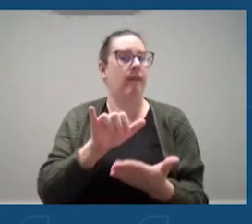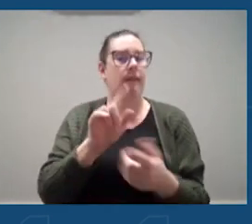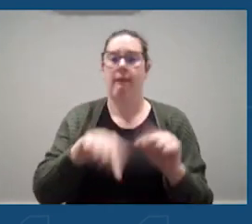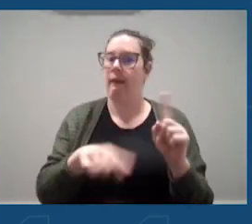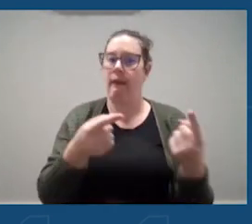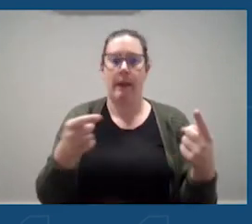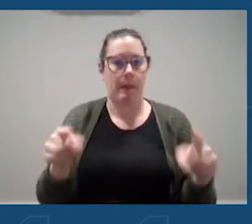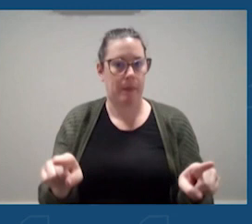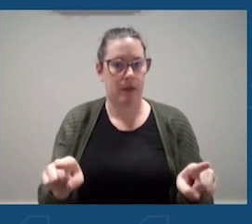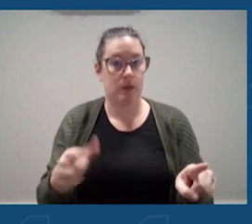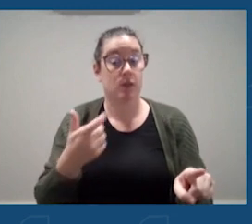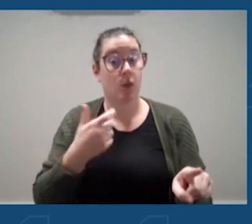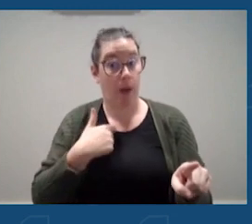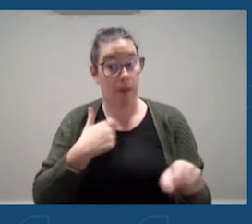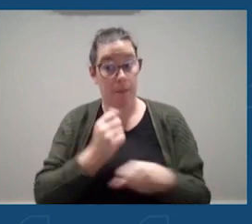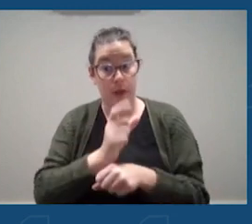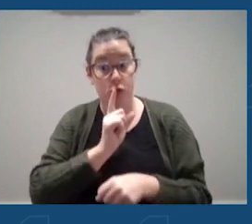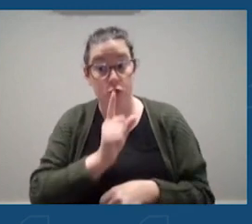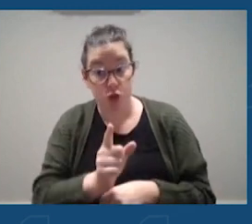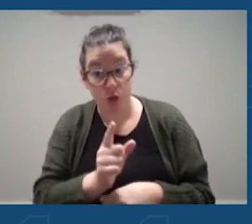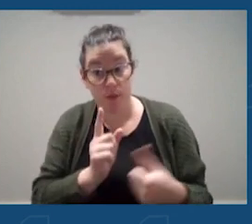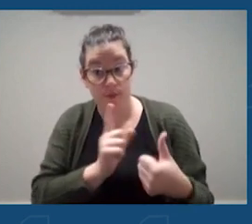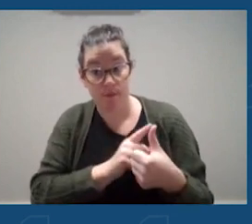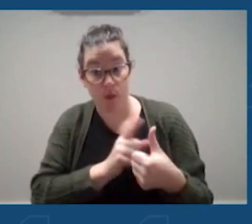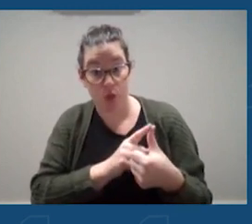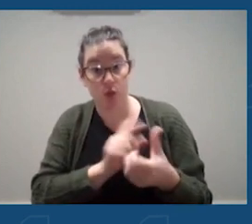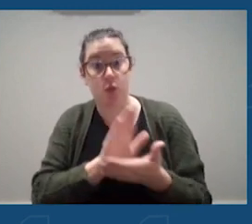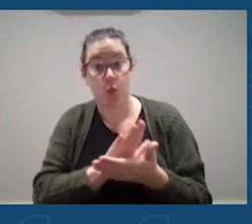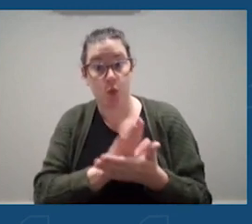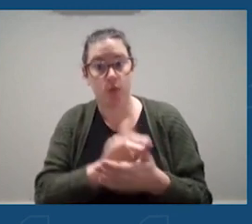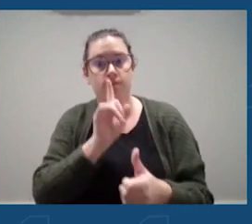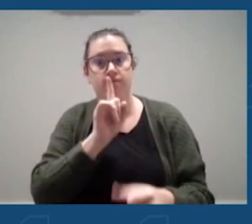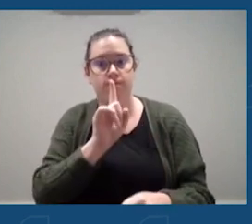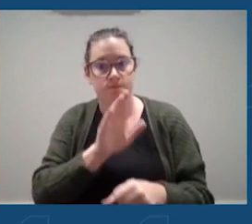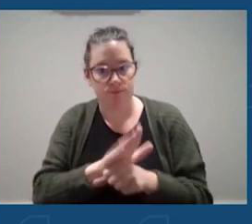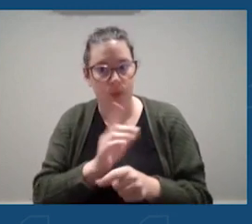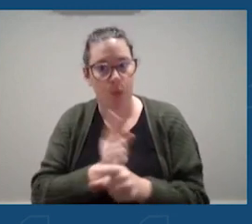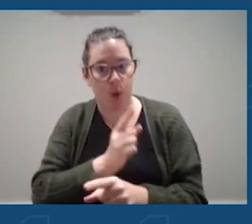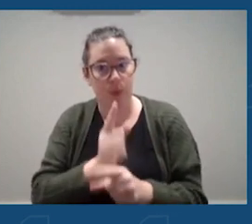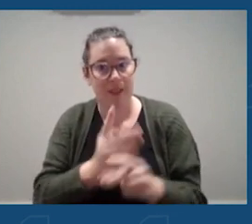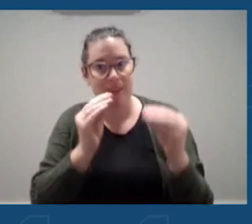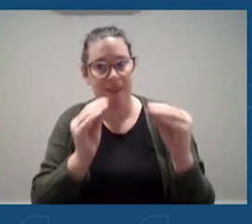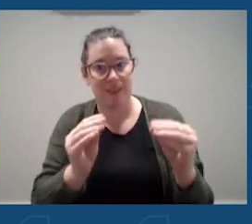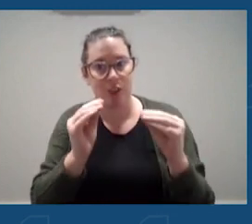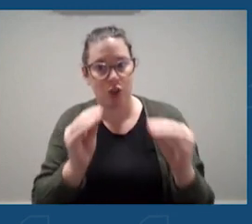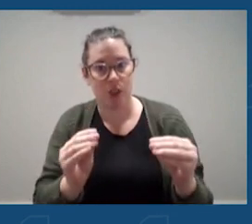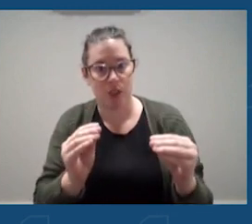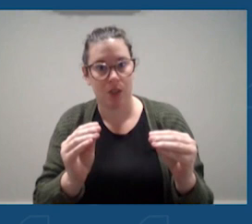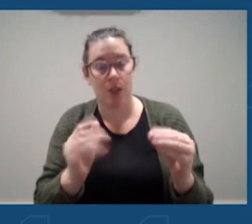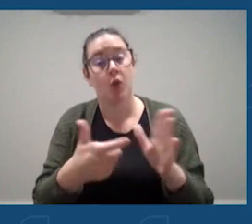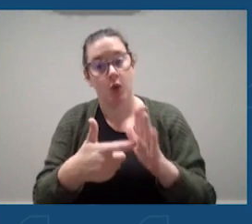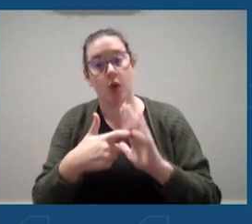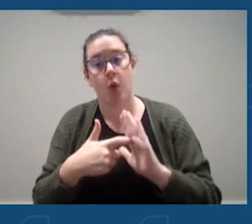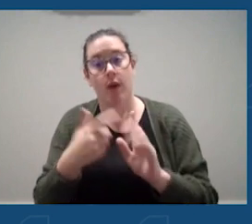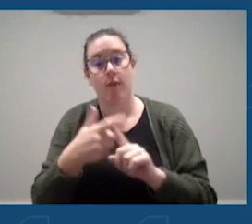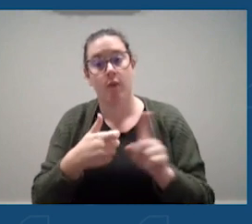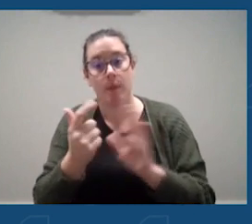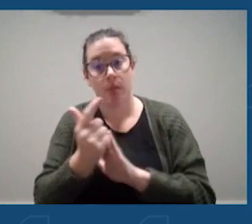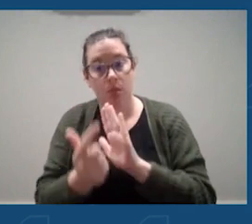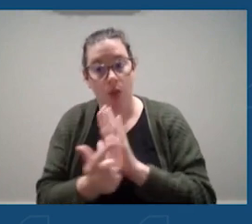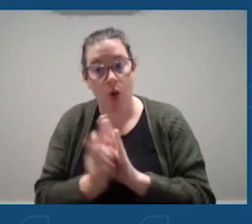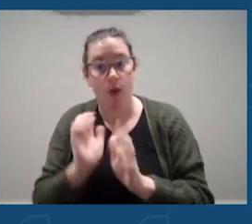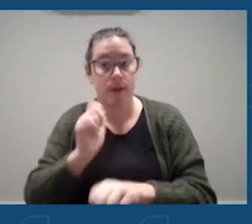for starts, that our schools are properly teaching about the Holocaust as required by law, and to establish